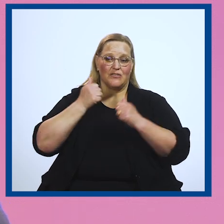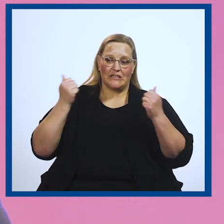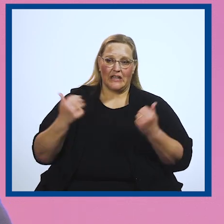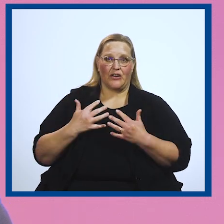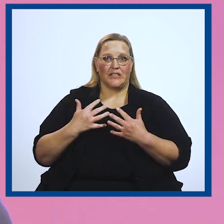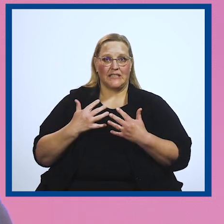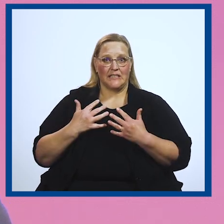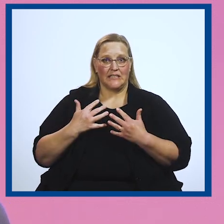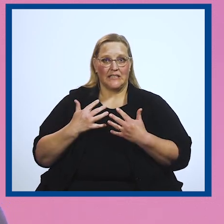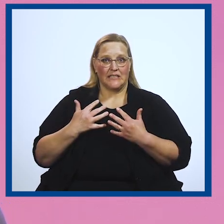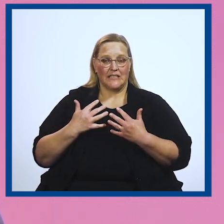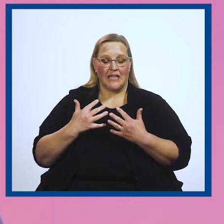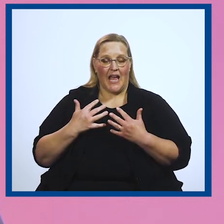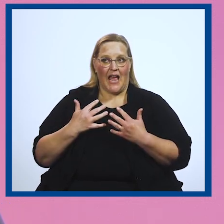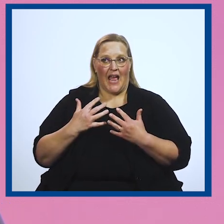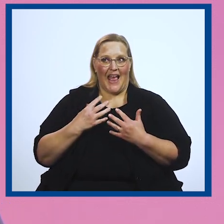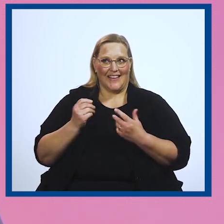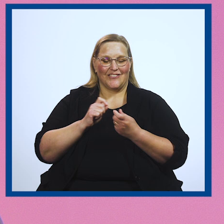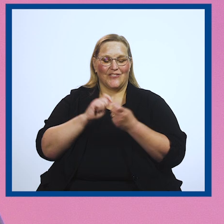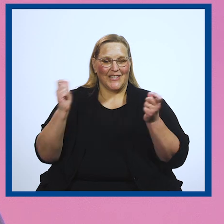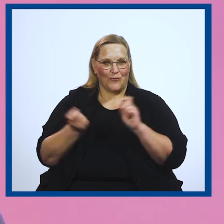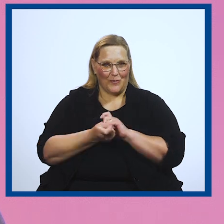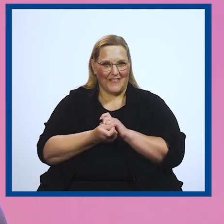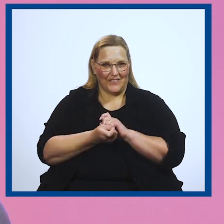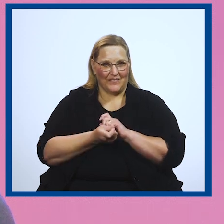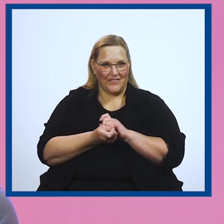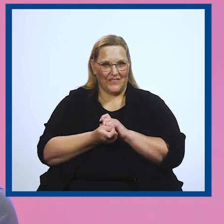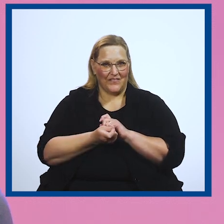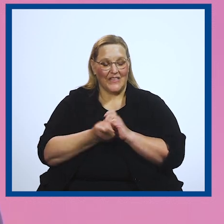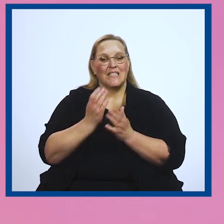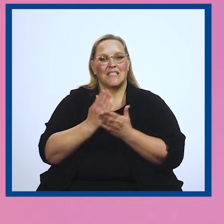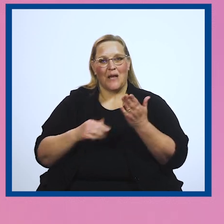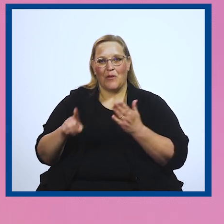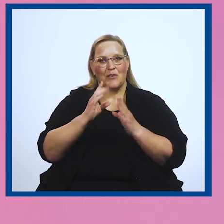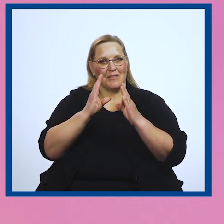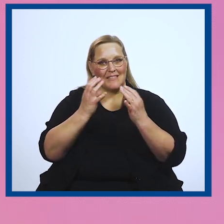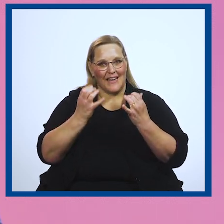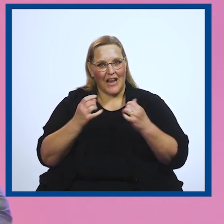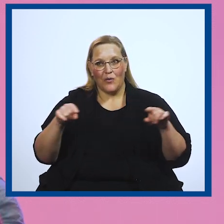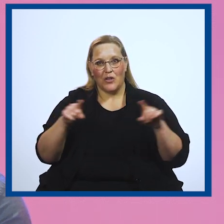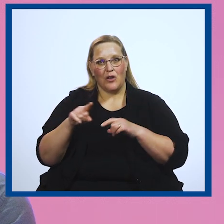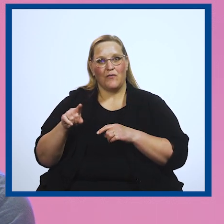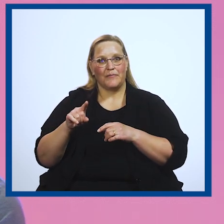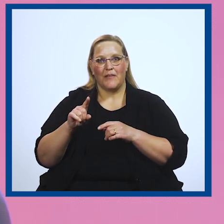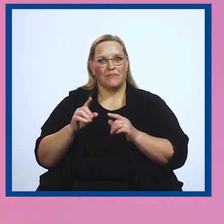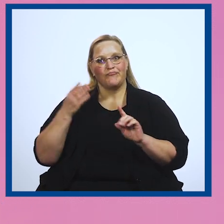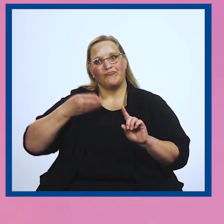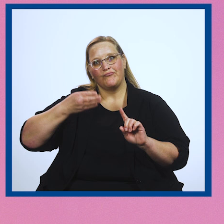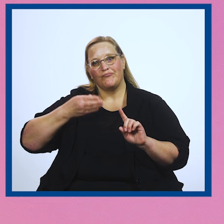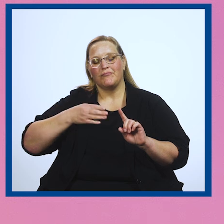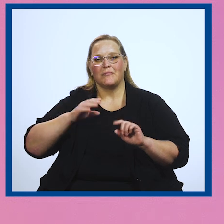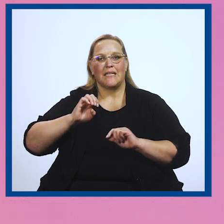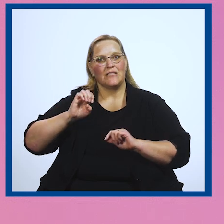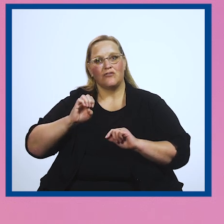scary and transformative. Some of you listening right now, and you've been to every church service your whole life on